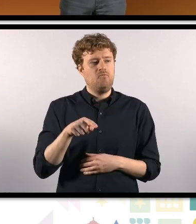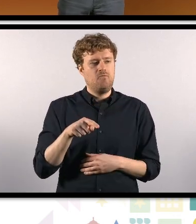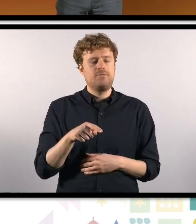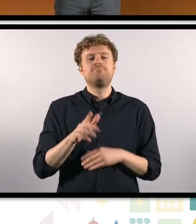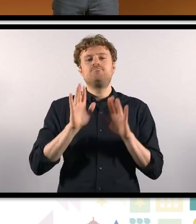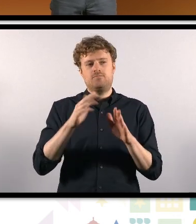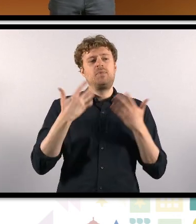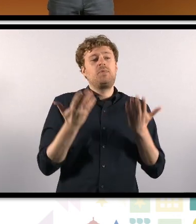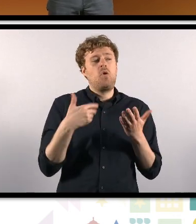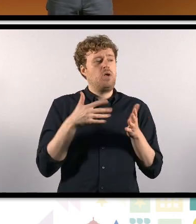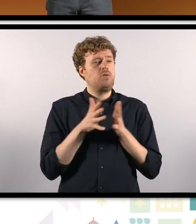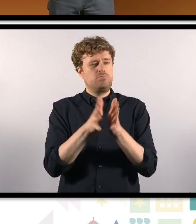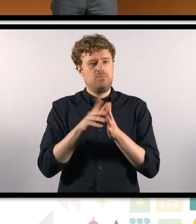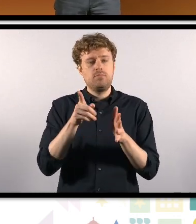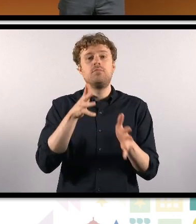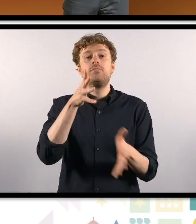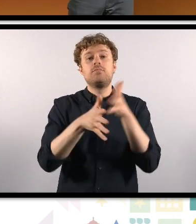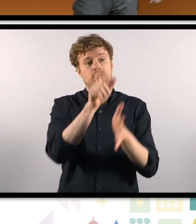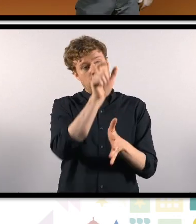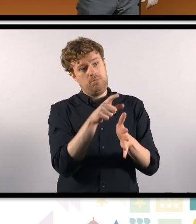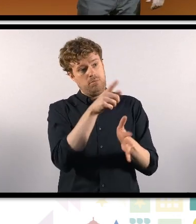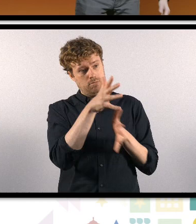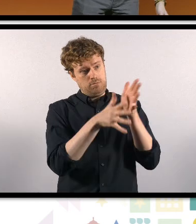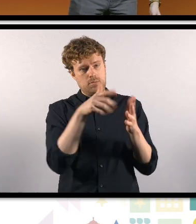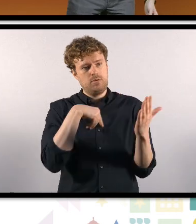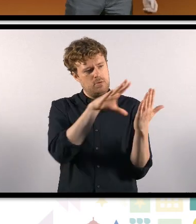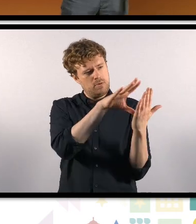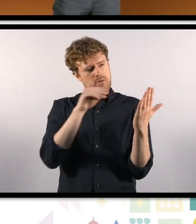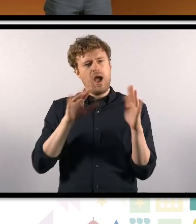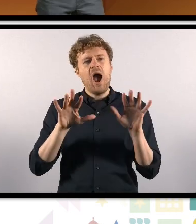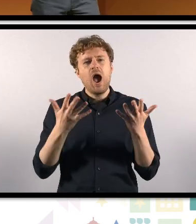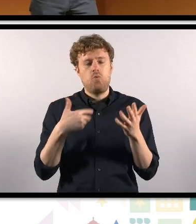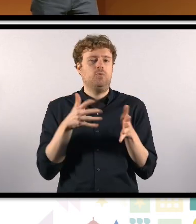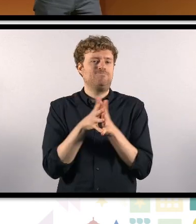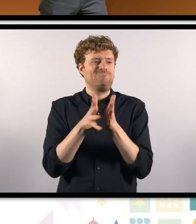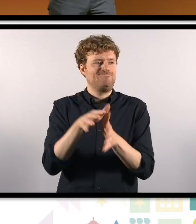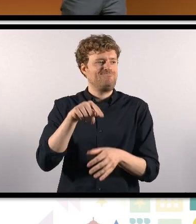processing with AI, ML, inference, and orchestration.